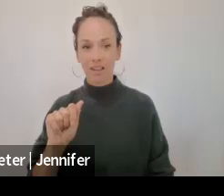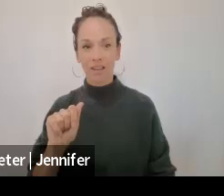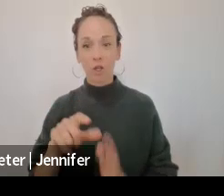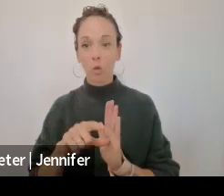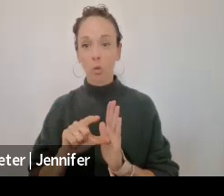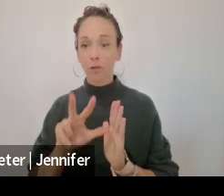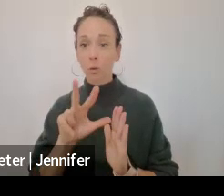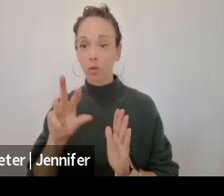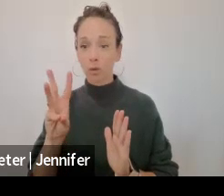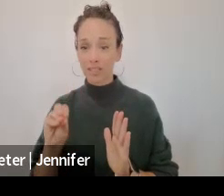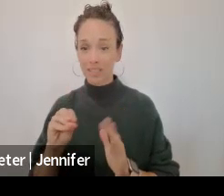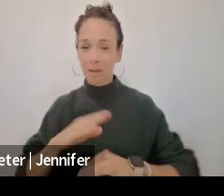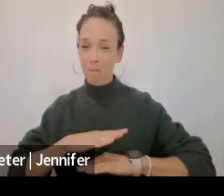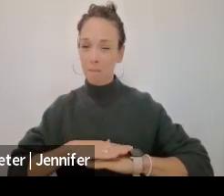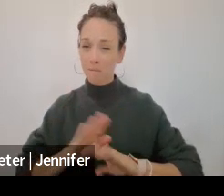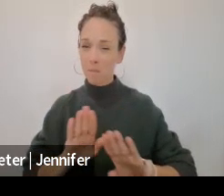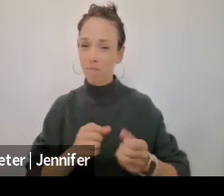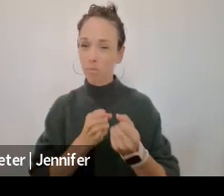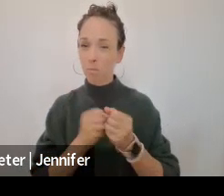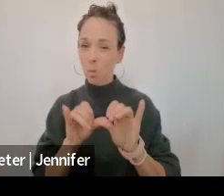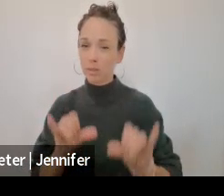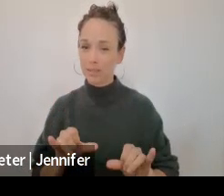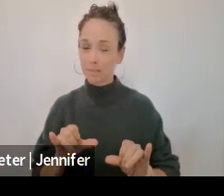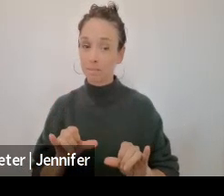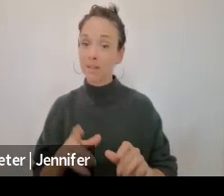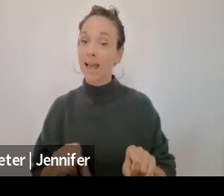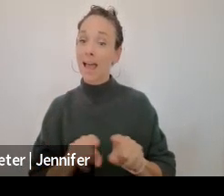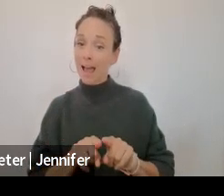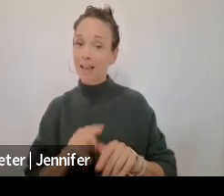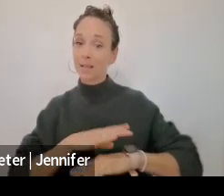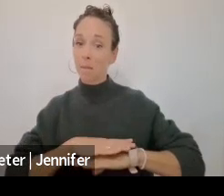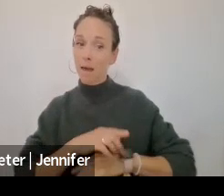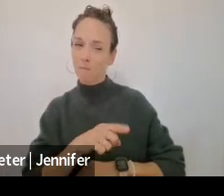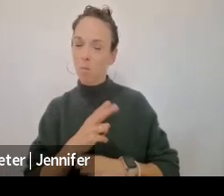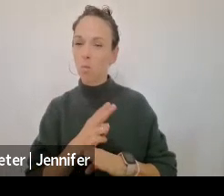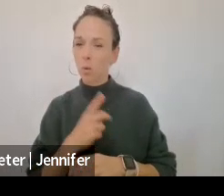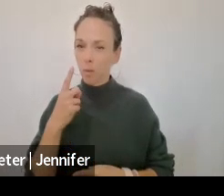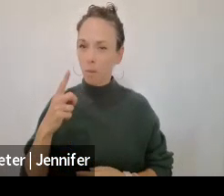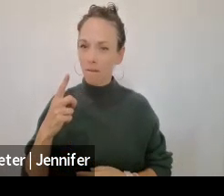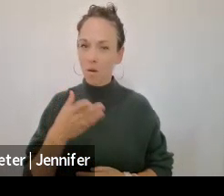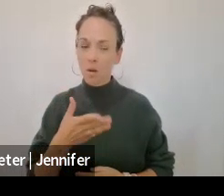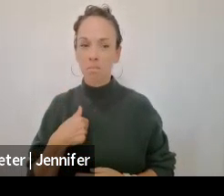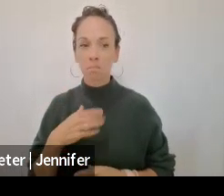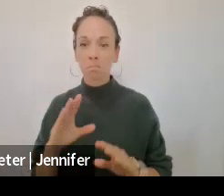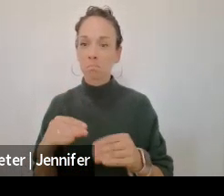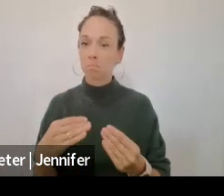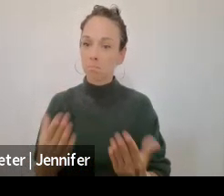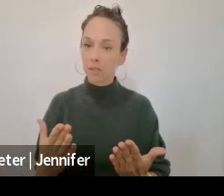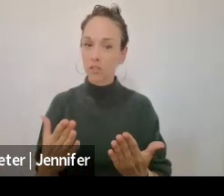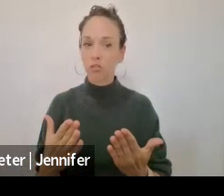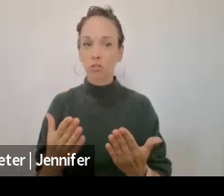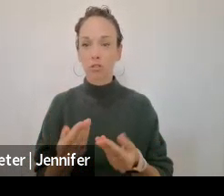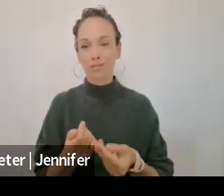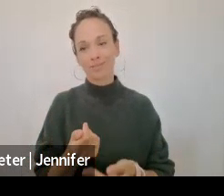support system. As a platform, we use it to administer several